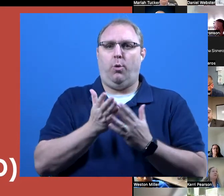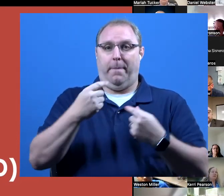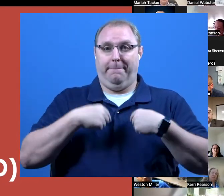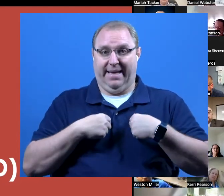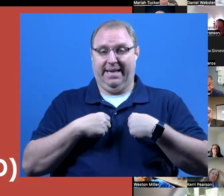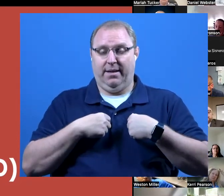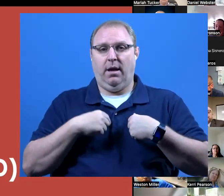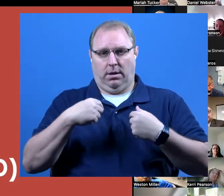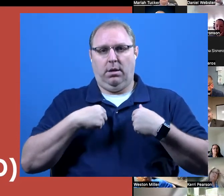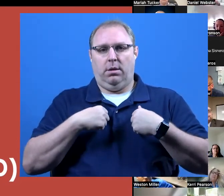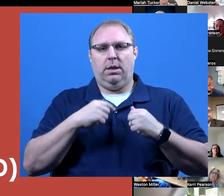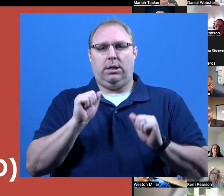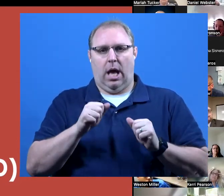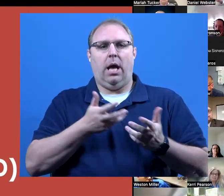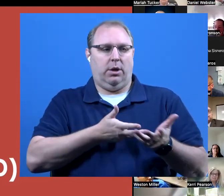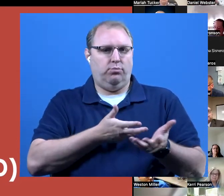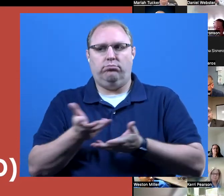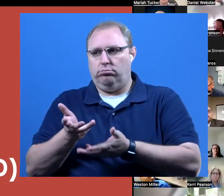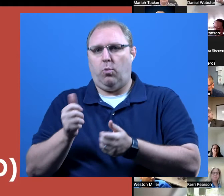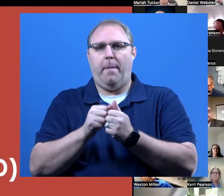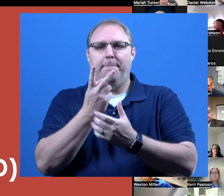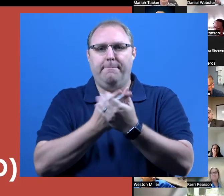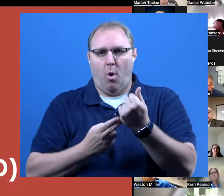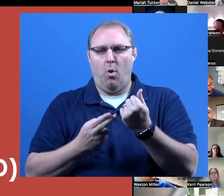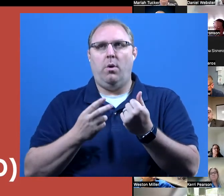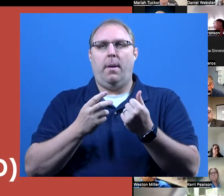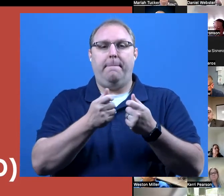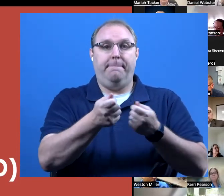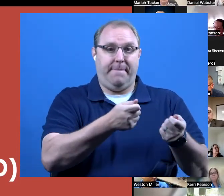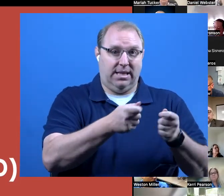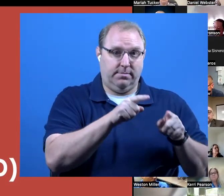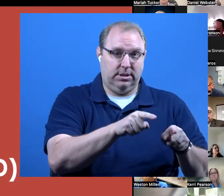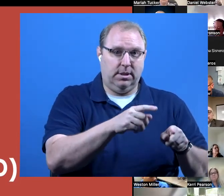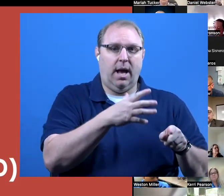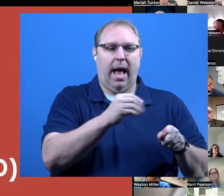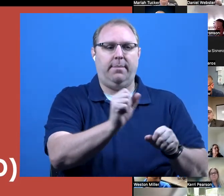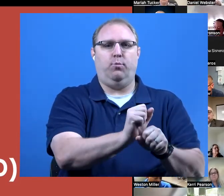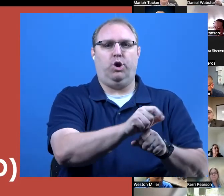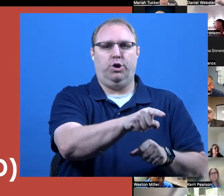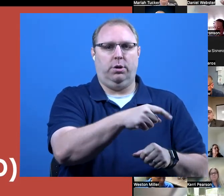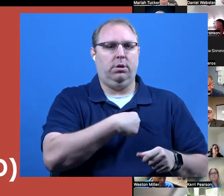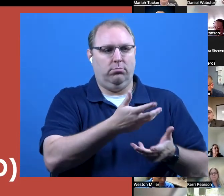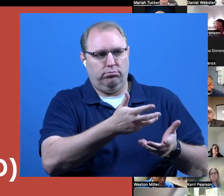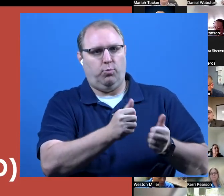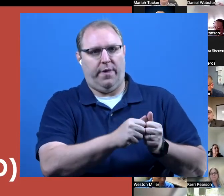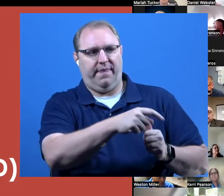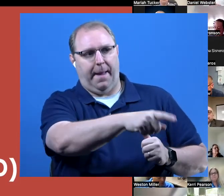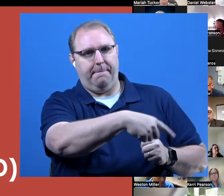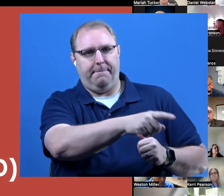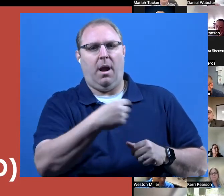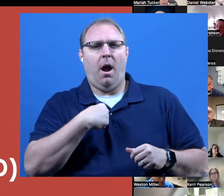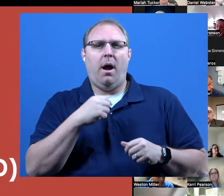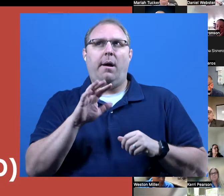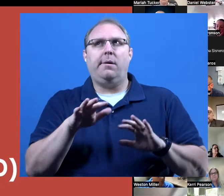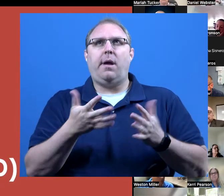the employee. So I'm the kind of the in-between. Diane and I are the in-between with the interactive